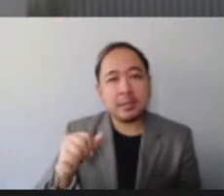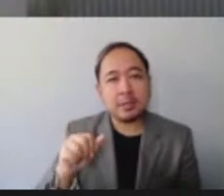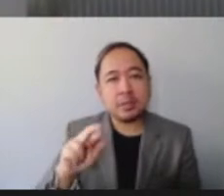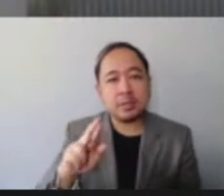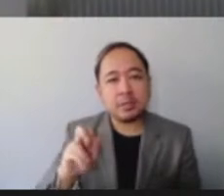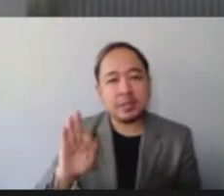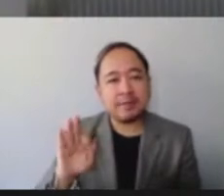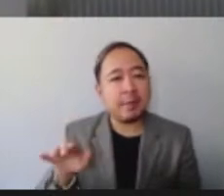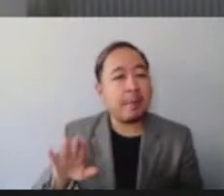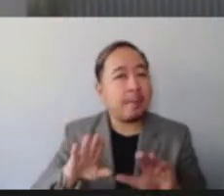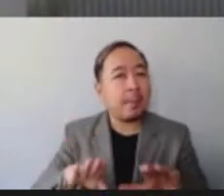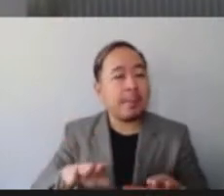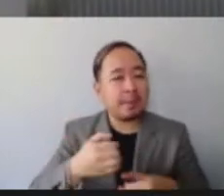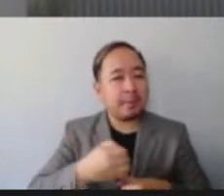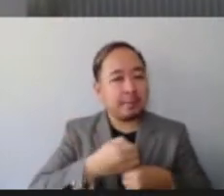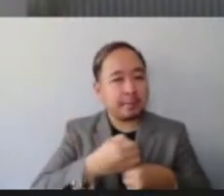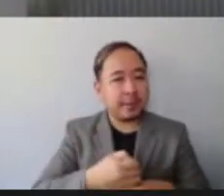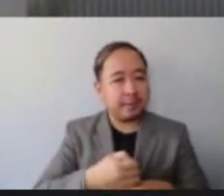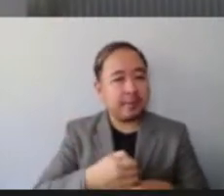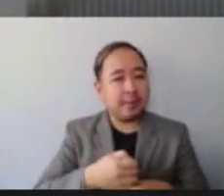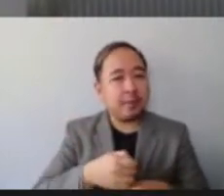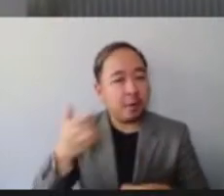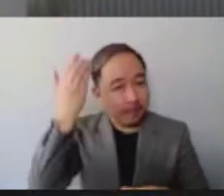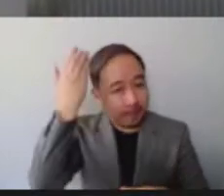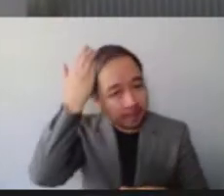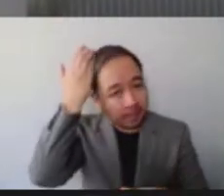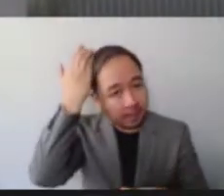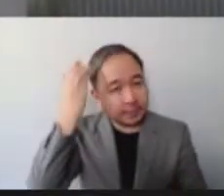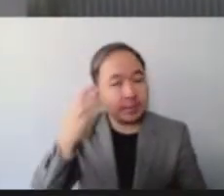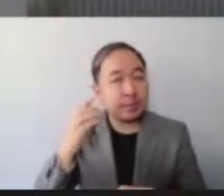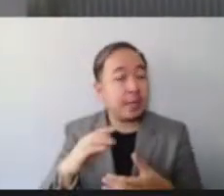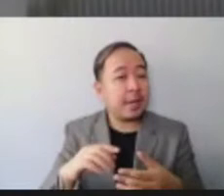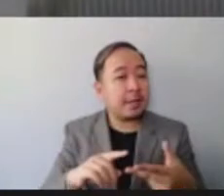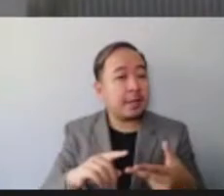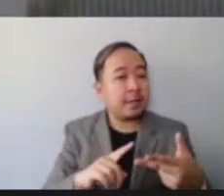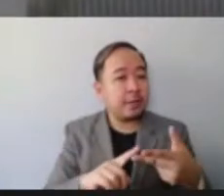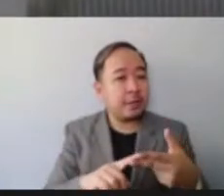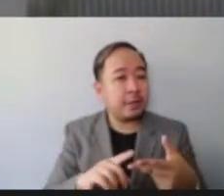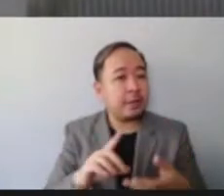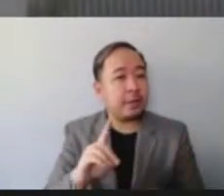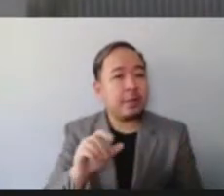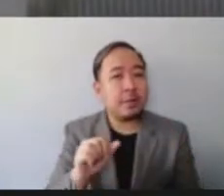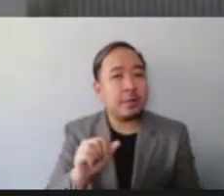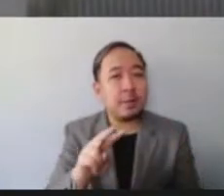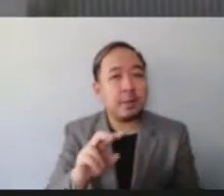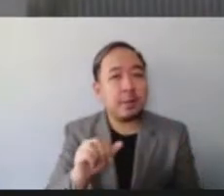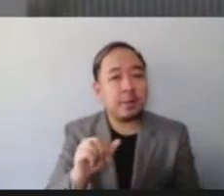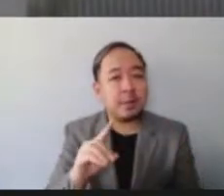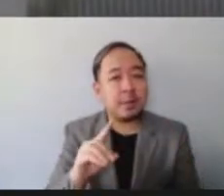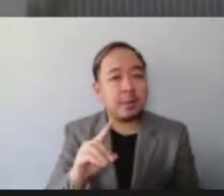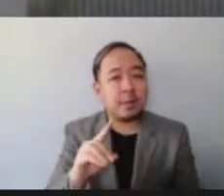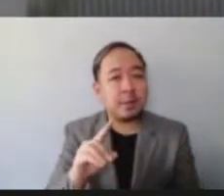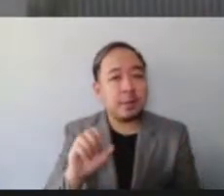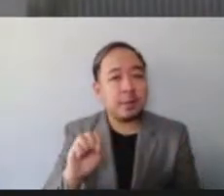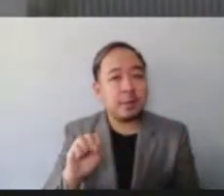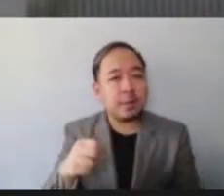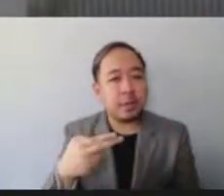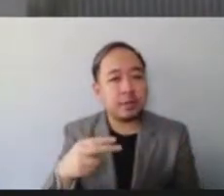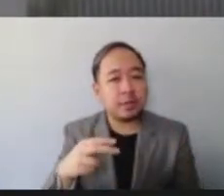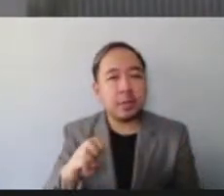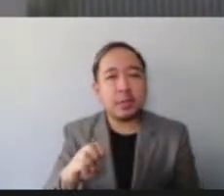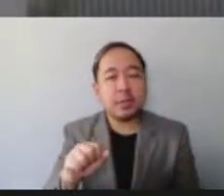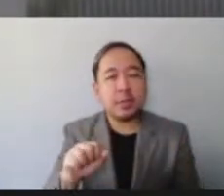Deputy permanent representative of Mongolia to eska without any delegation reached to Second the